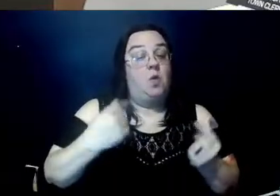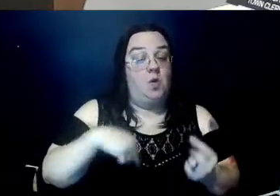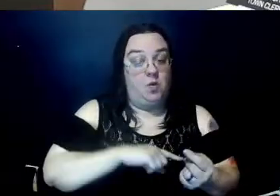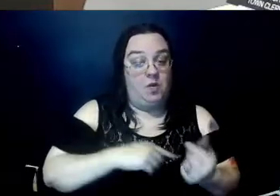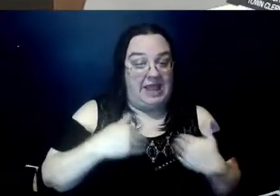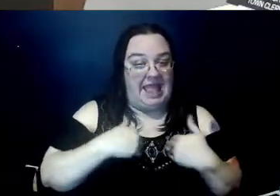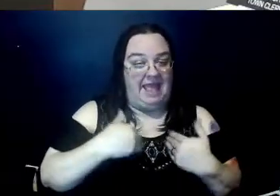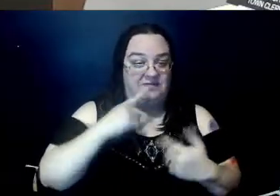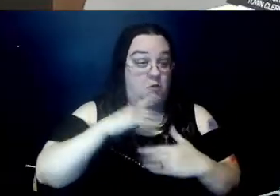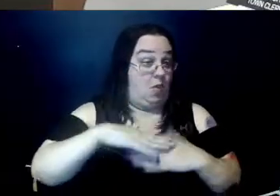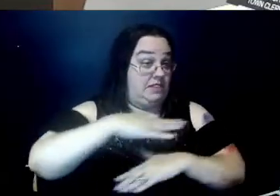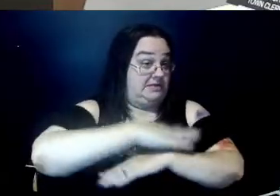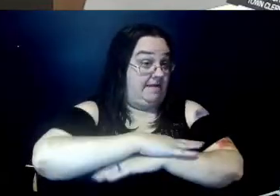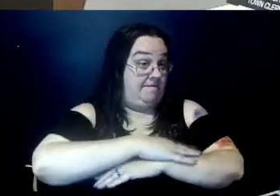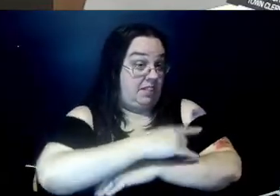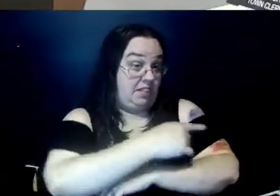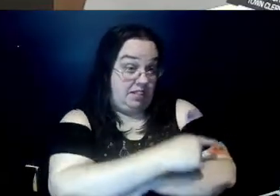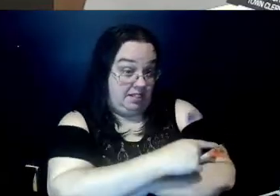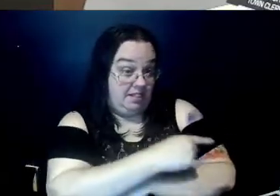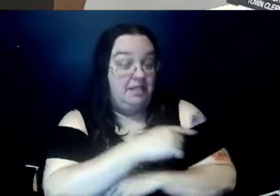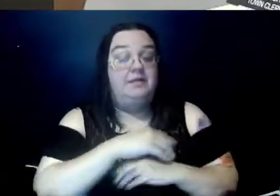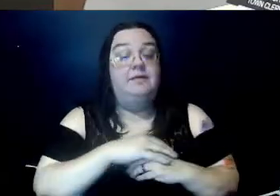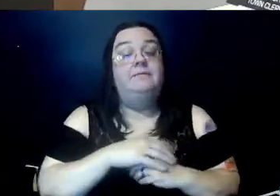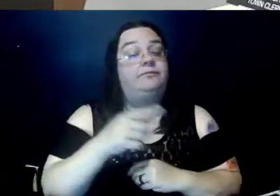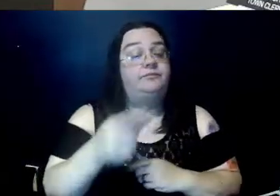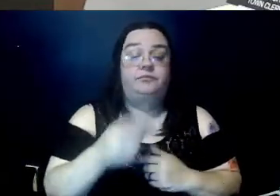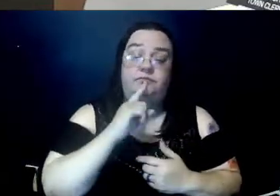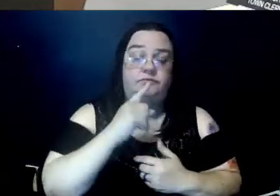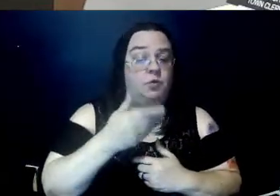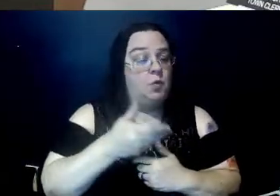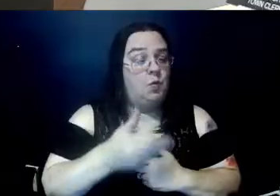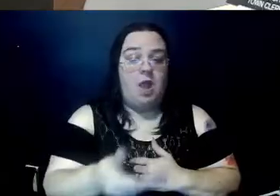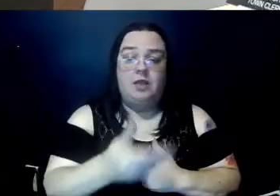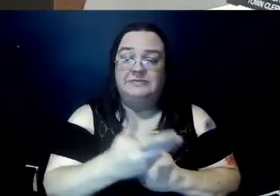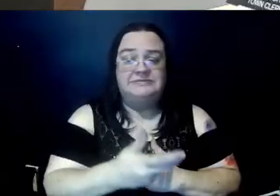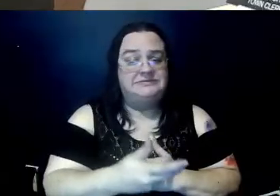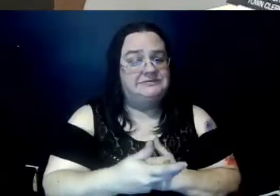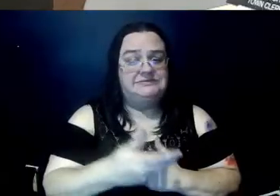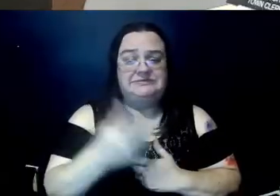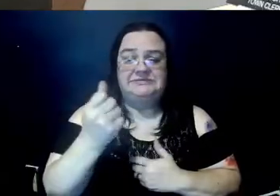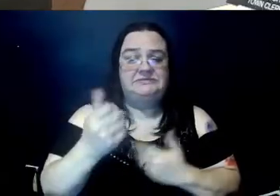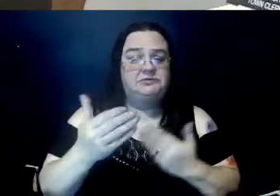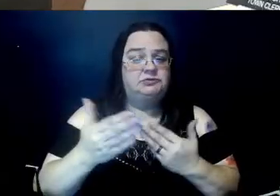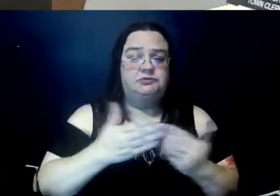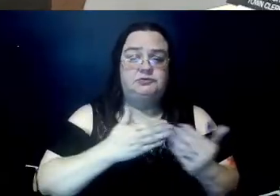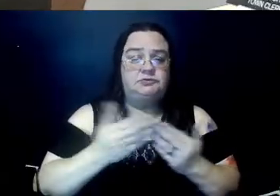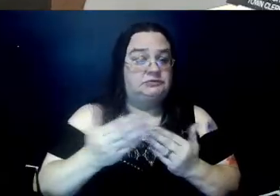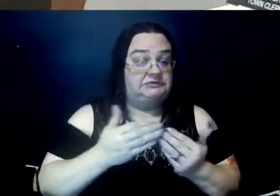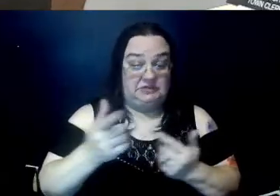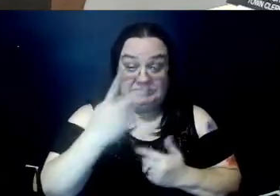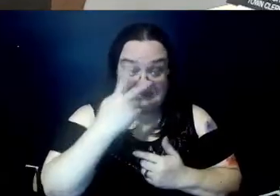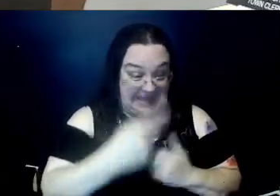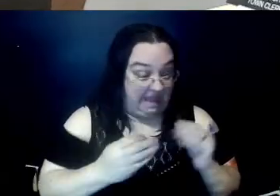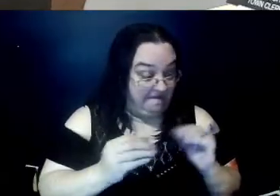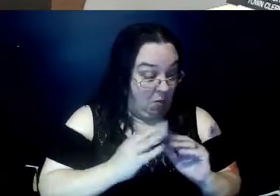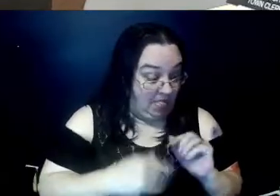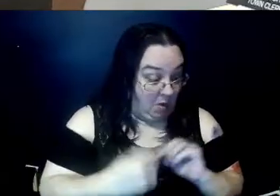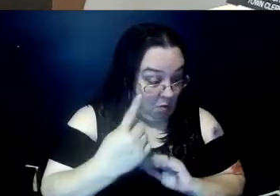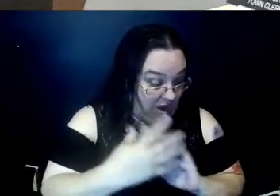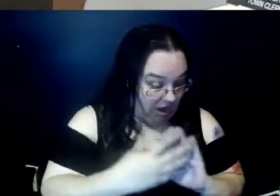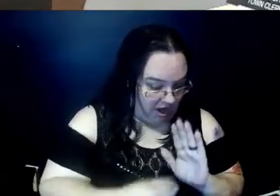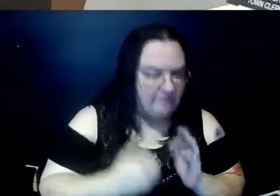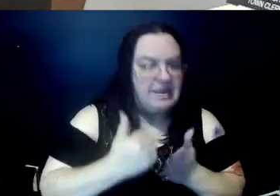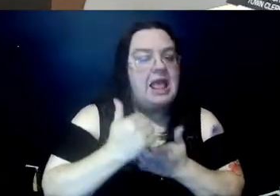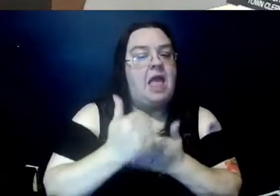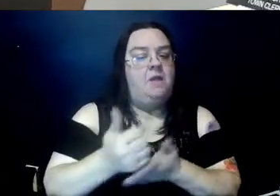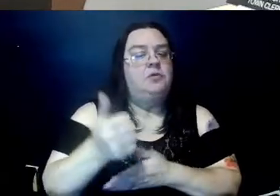the table, and you're welcome to take whatever has more than one copy. We